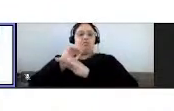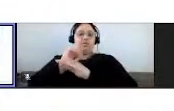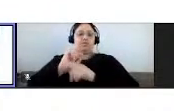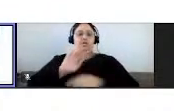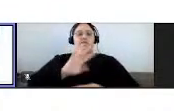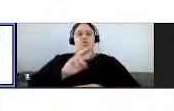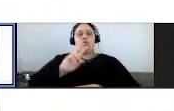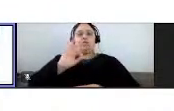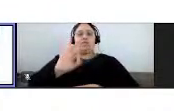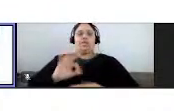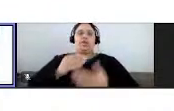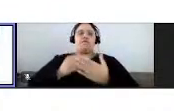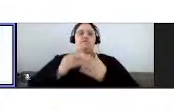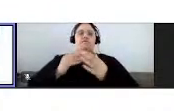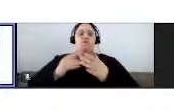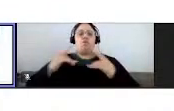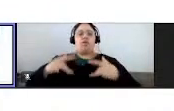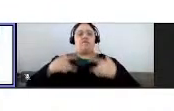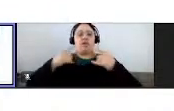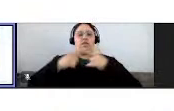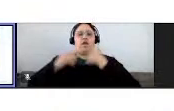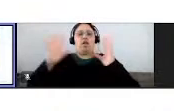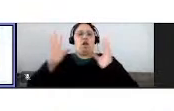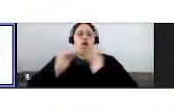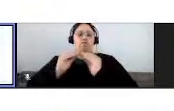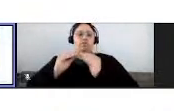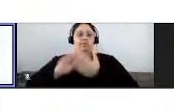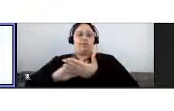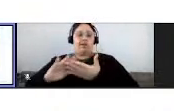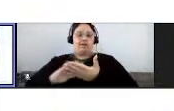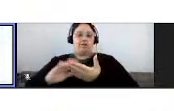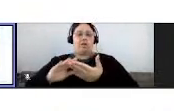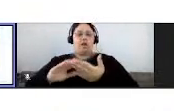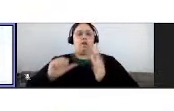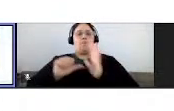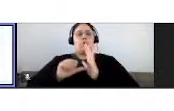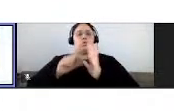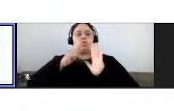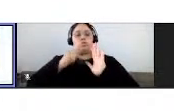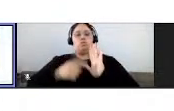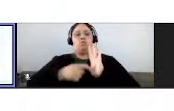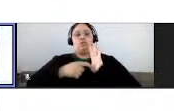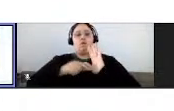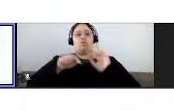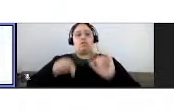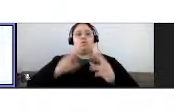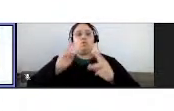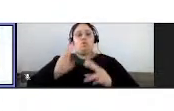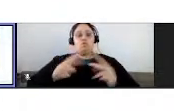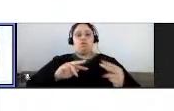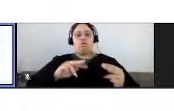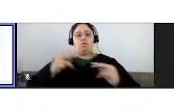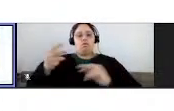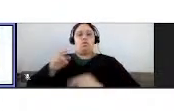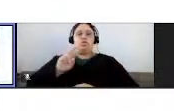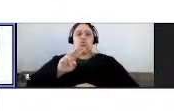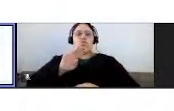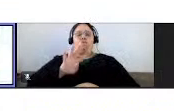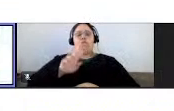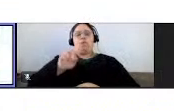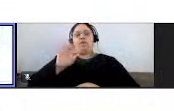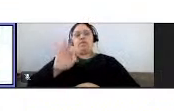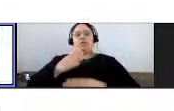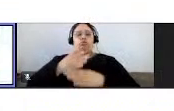million secured via events and conferencing. And I think important to note is that this will translate into